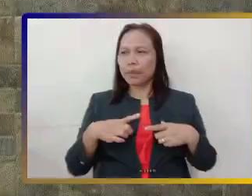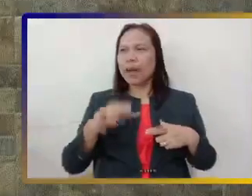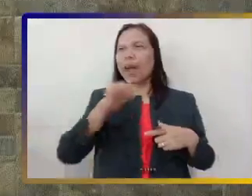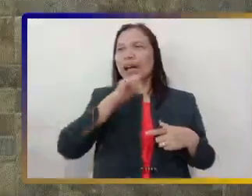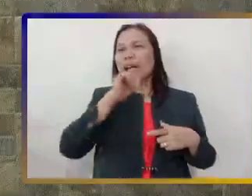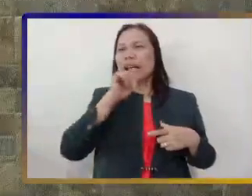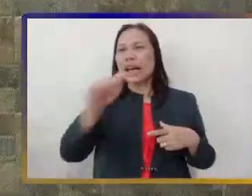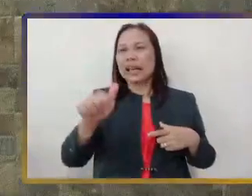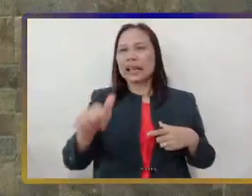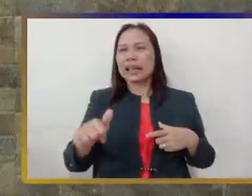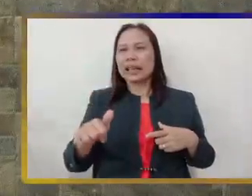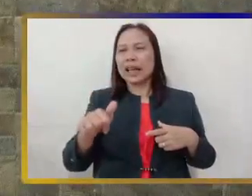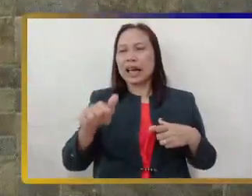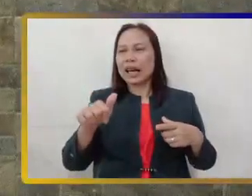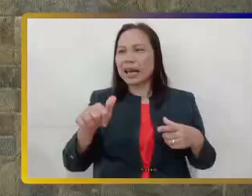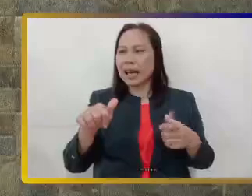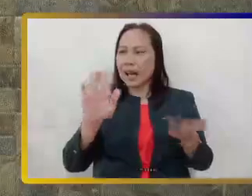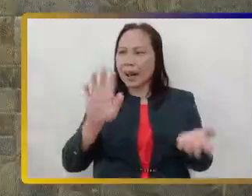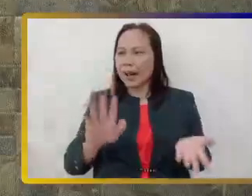Ang